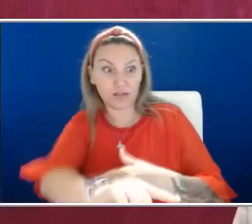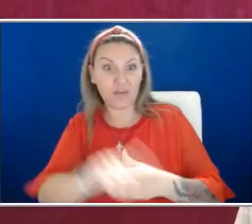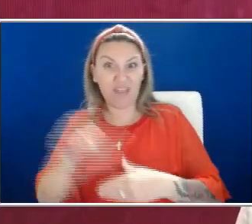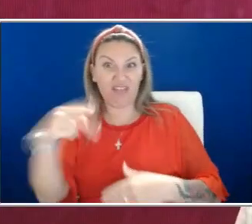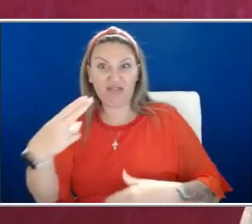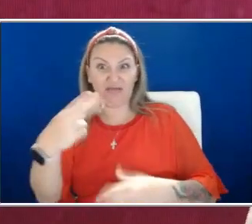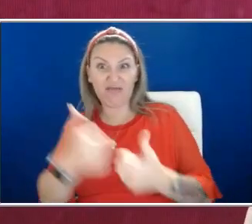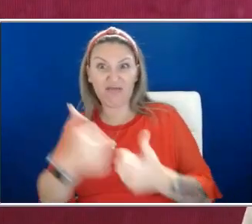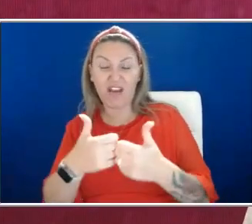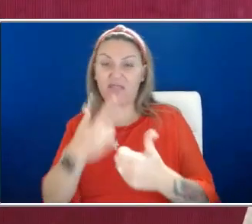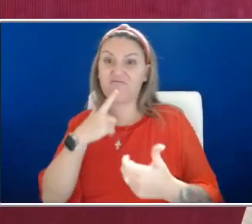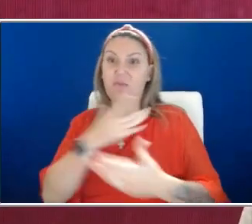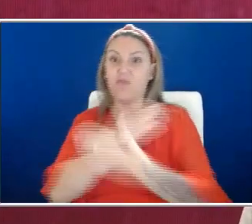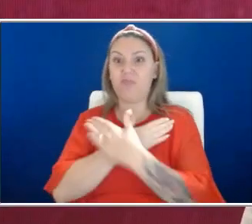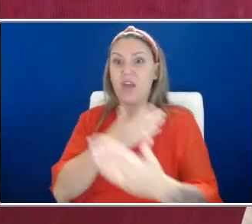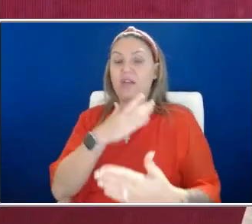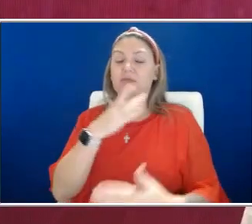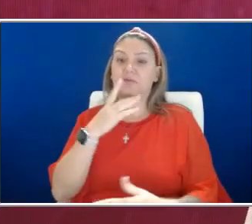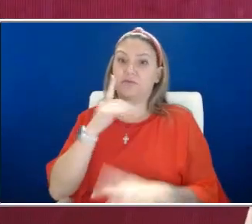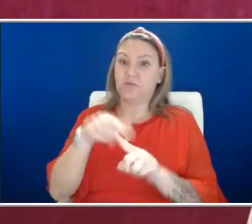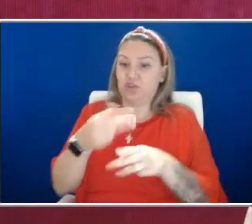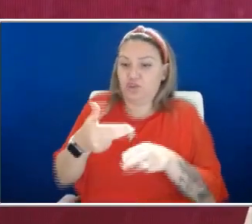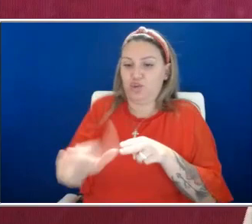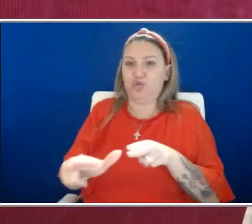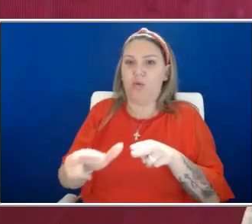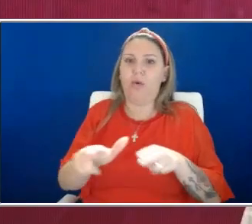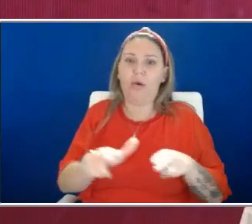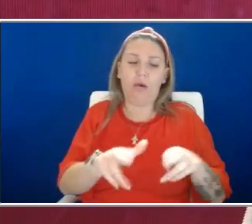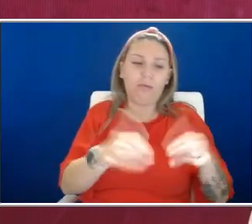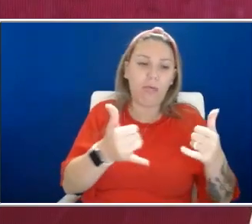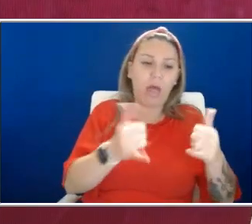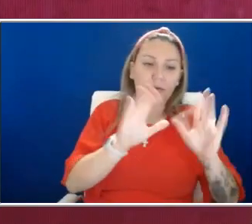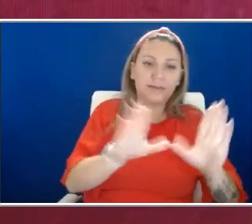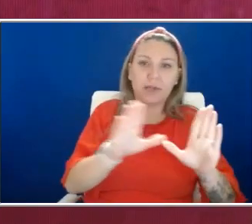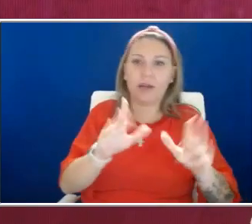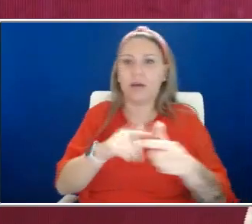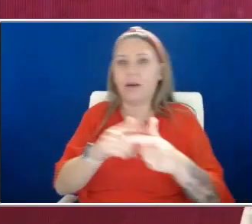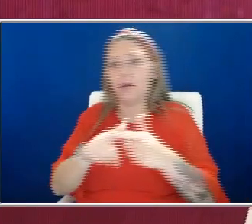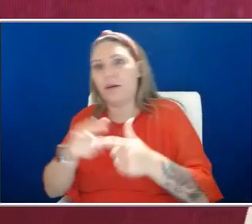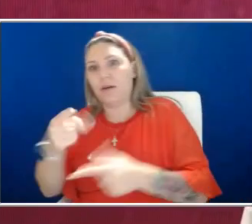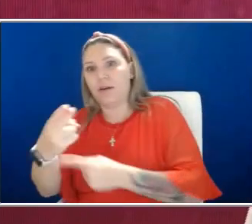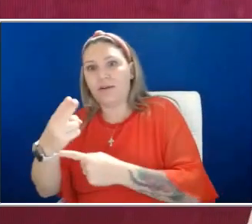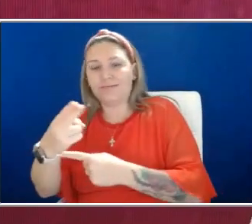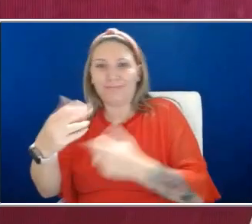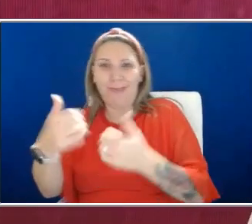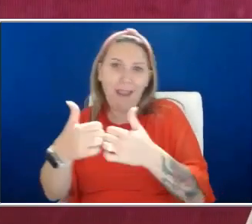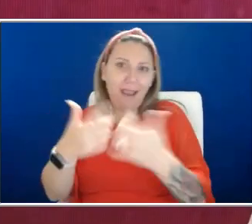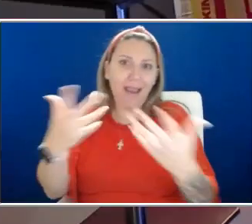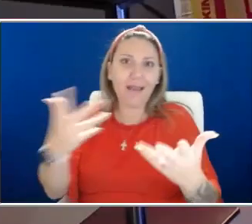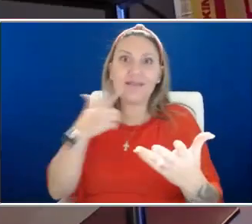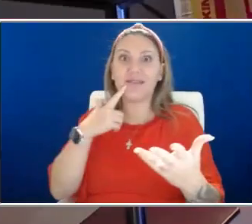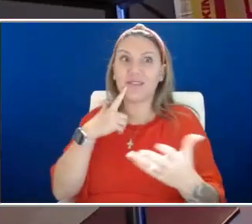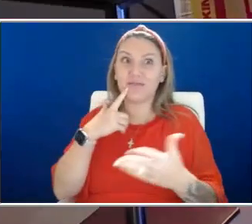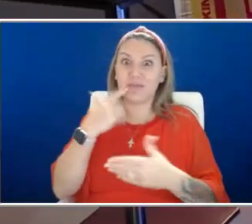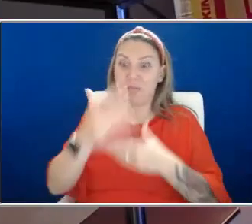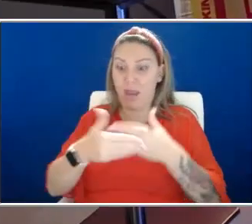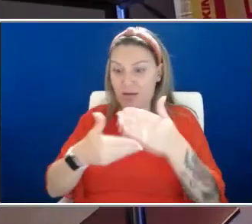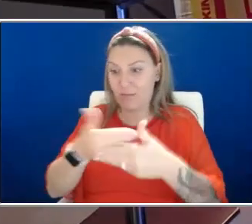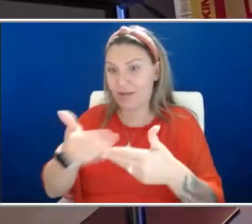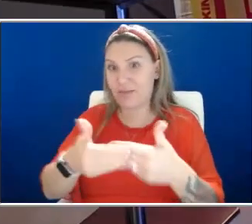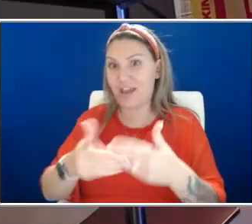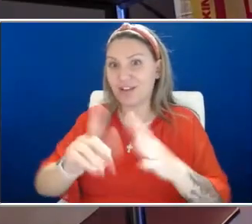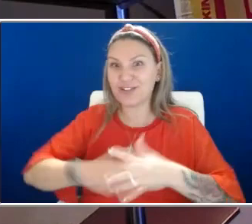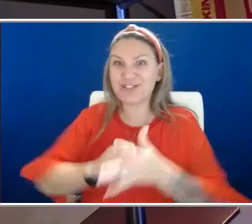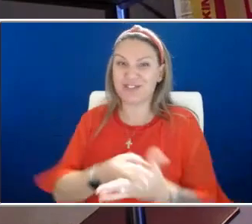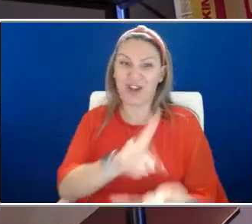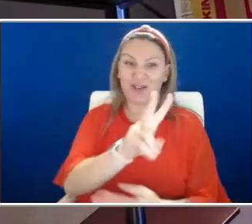so important, especially on that short week. So it's 2 games going back-to-back here. We got to take care of business and start the season 2-0. All right, let's do it. Don't go anywhere. You